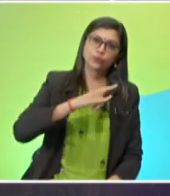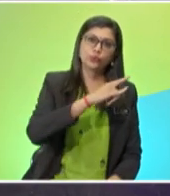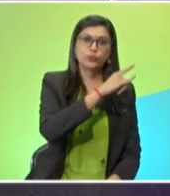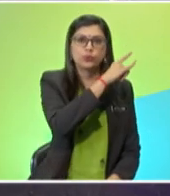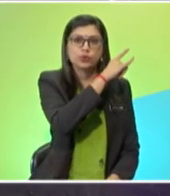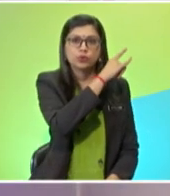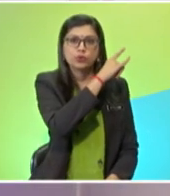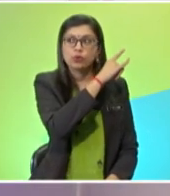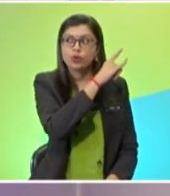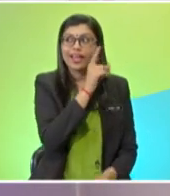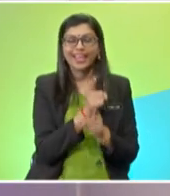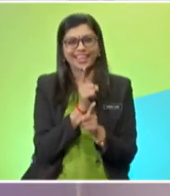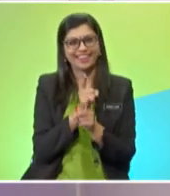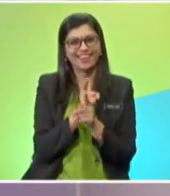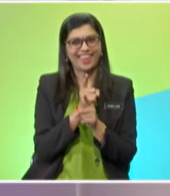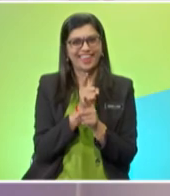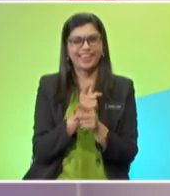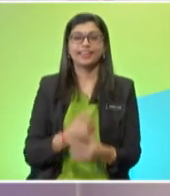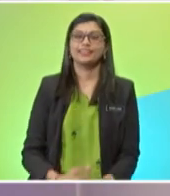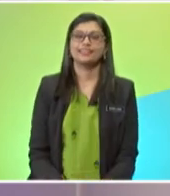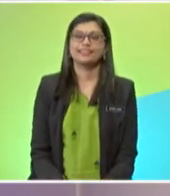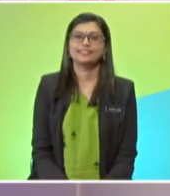the aeroplane.